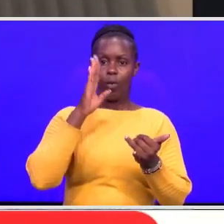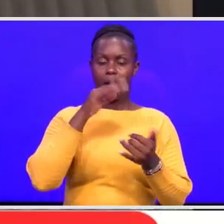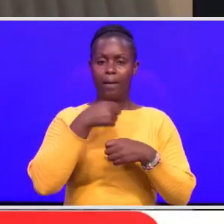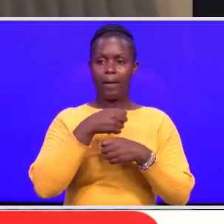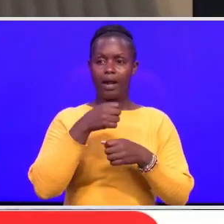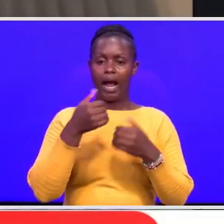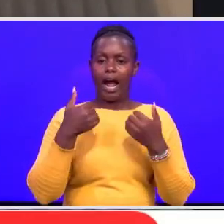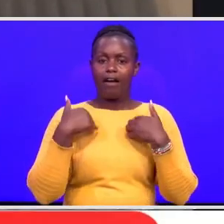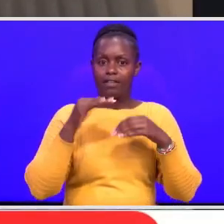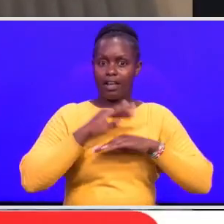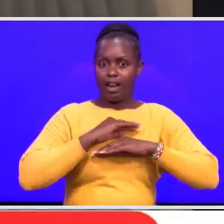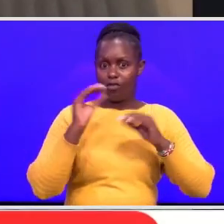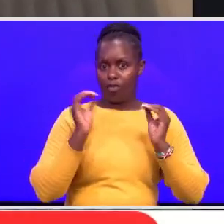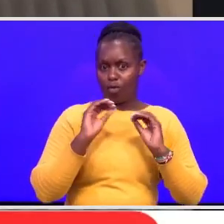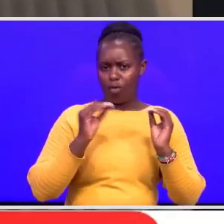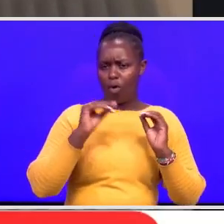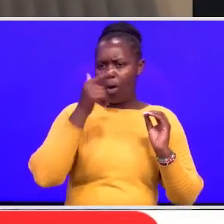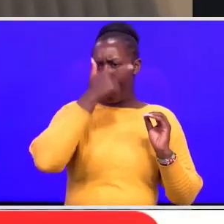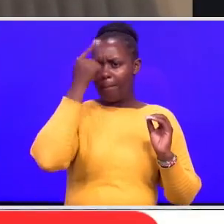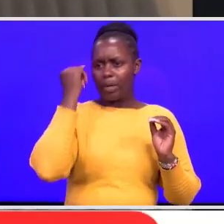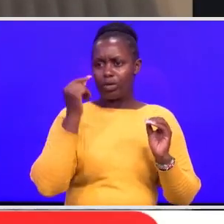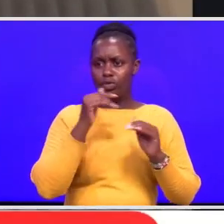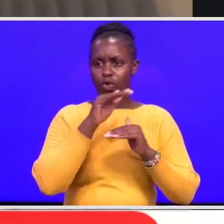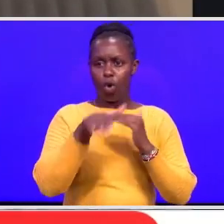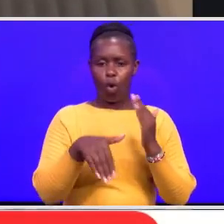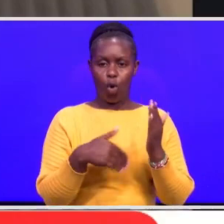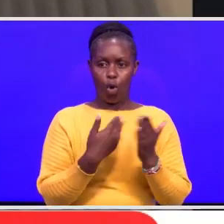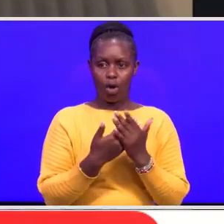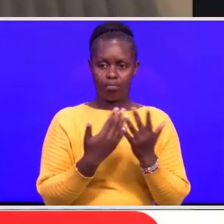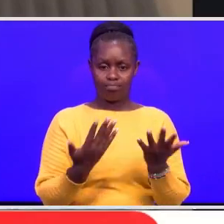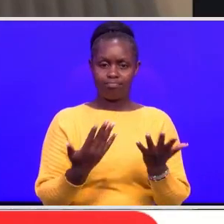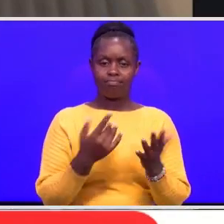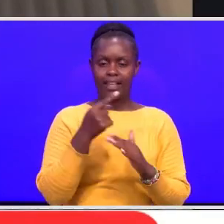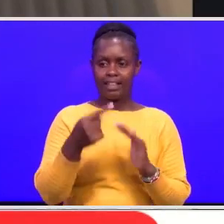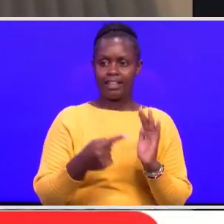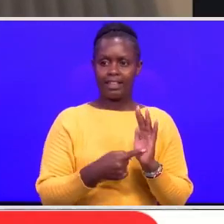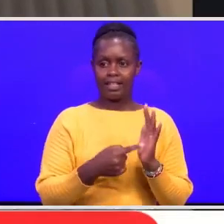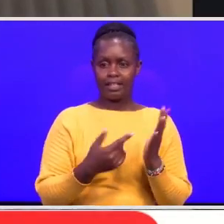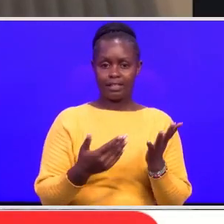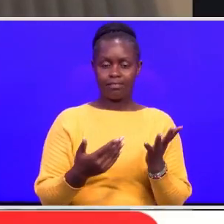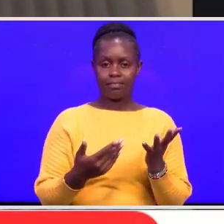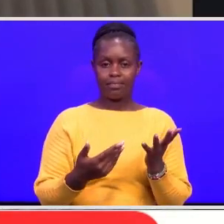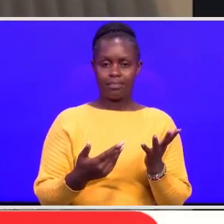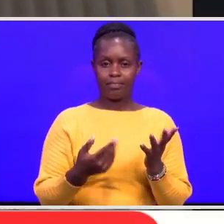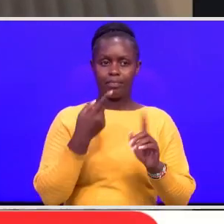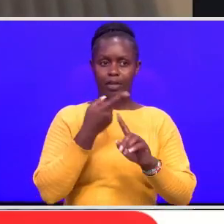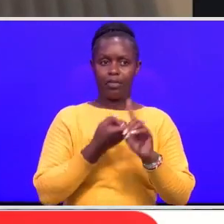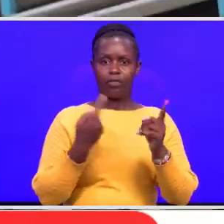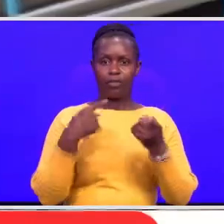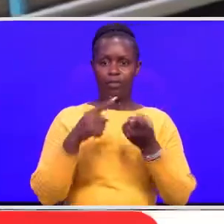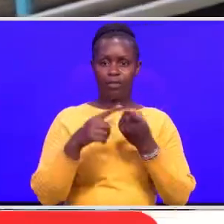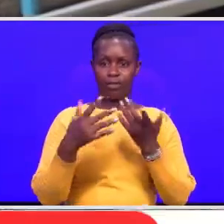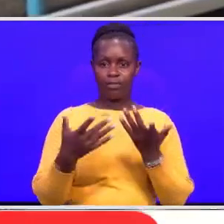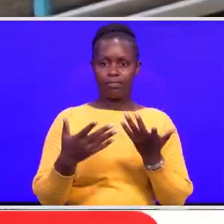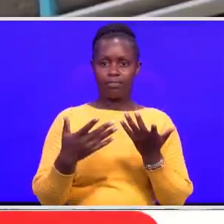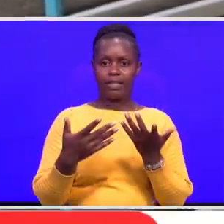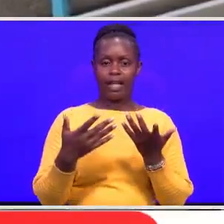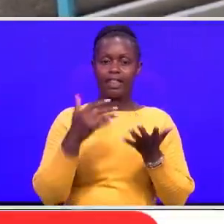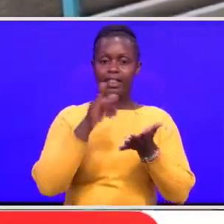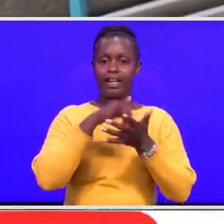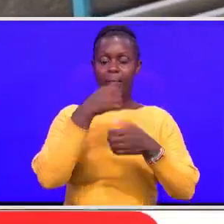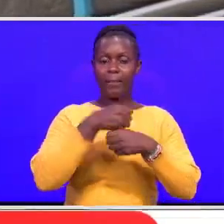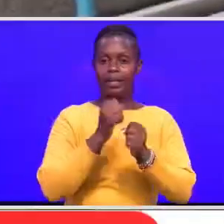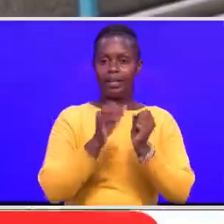shortage, because this whole entire plan of volumes is based on the cohort of births in a country. The shortage